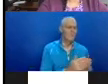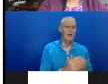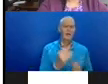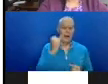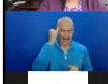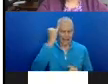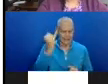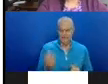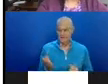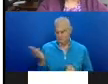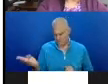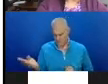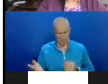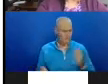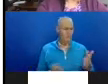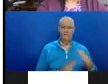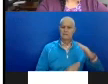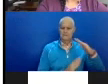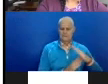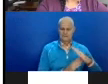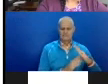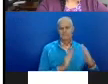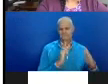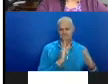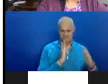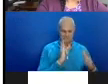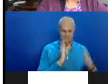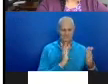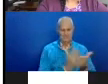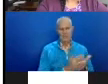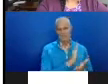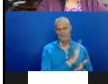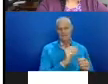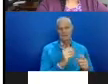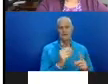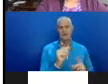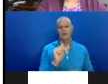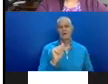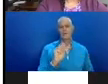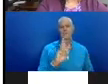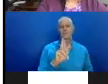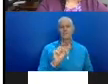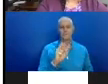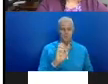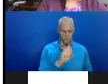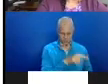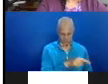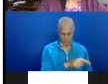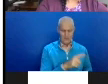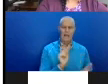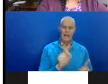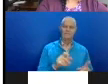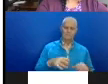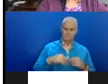both stopping the abuse. So of course, it's the person who's perpetrated the abuse who needs to take